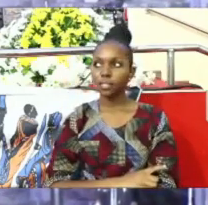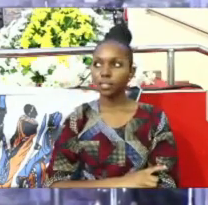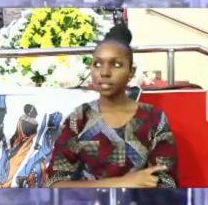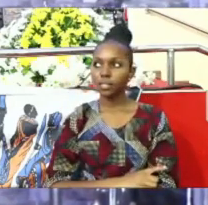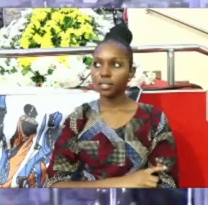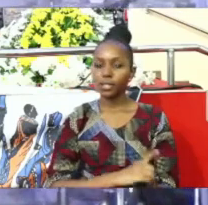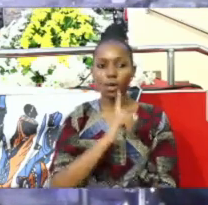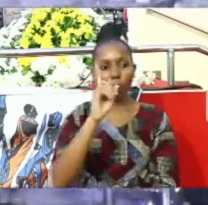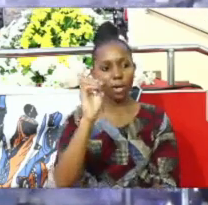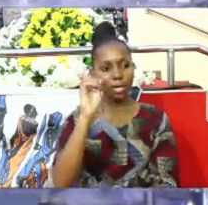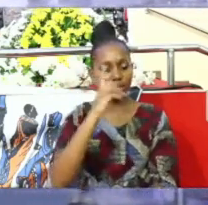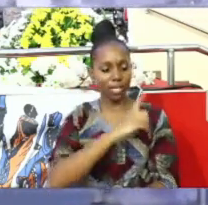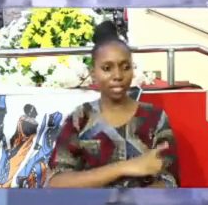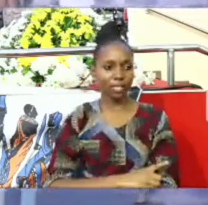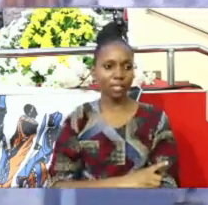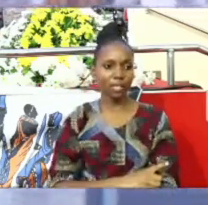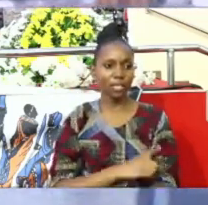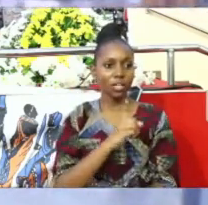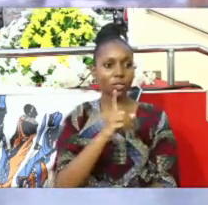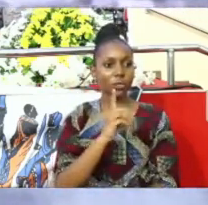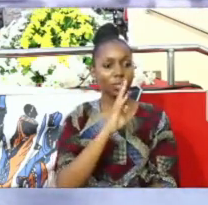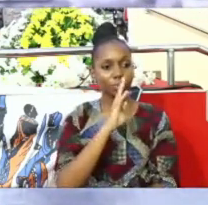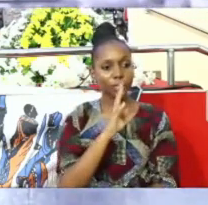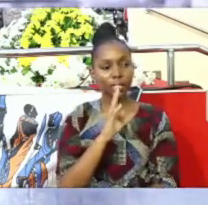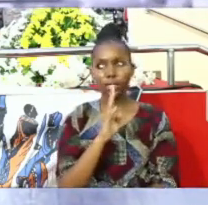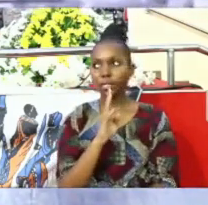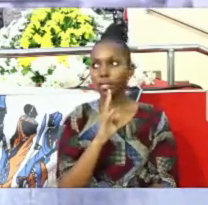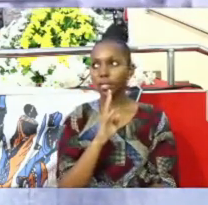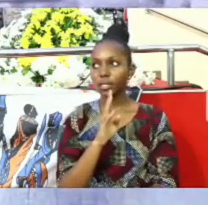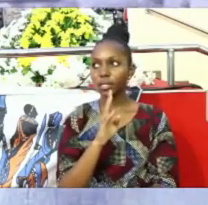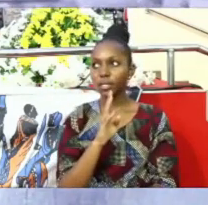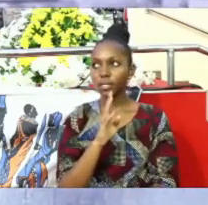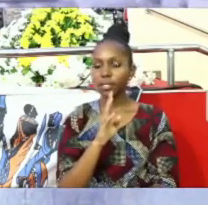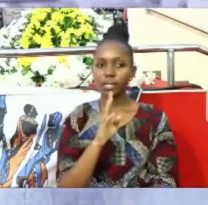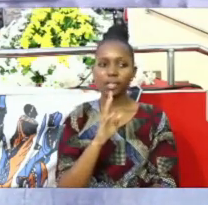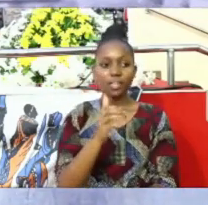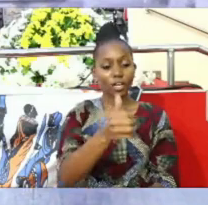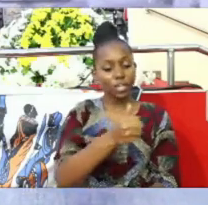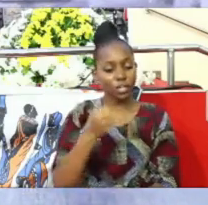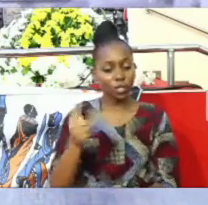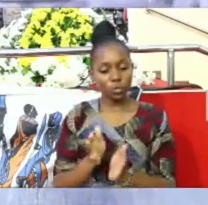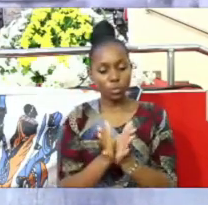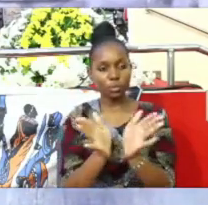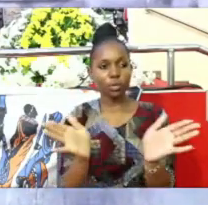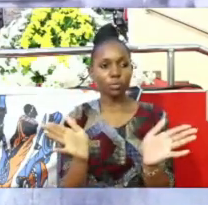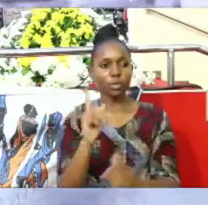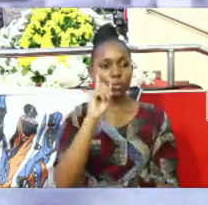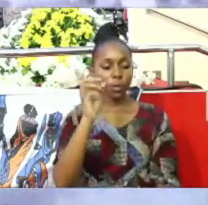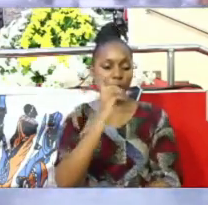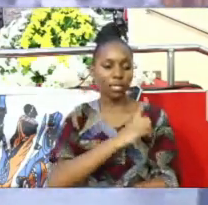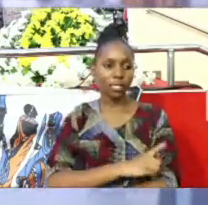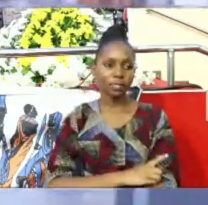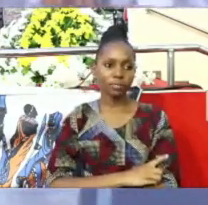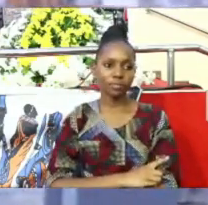patakubeba. One day. Siku moja. You will be a house girl. Wewe utakuwa. That door shall be opened. Wewe utakuwa mfanyikazi Mungu atafungua. One day.